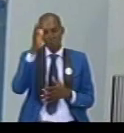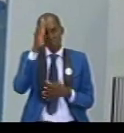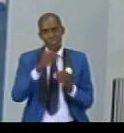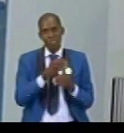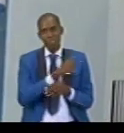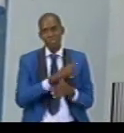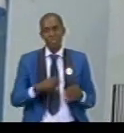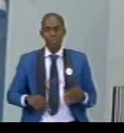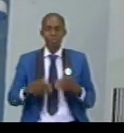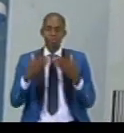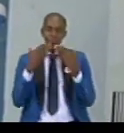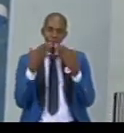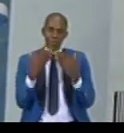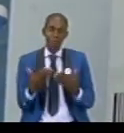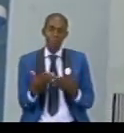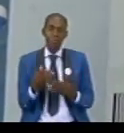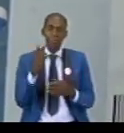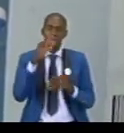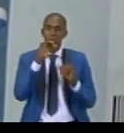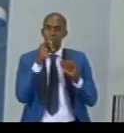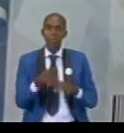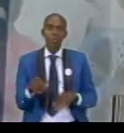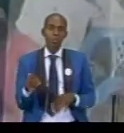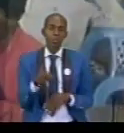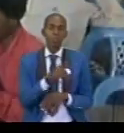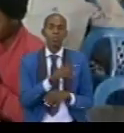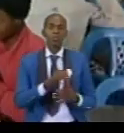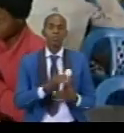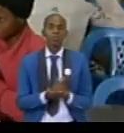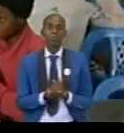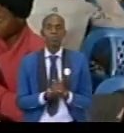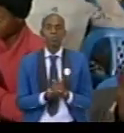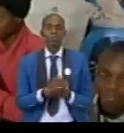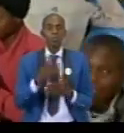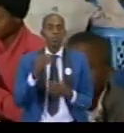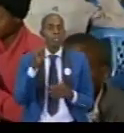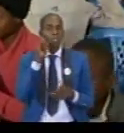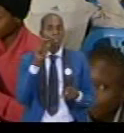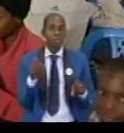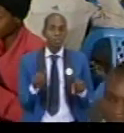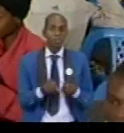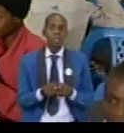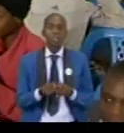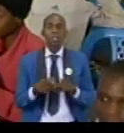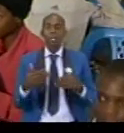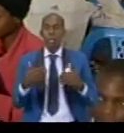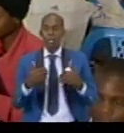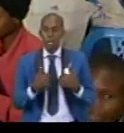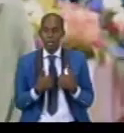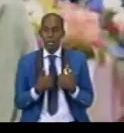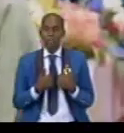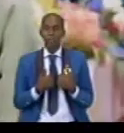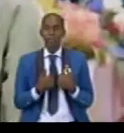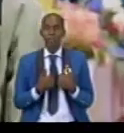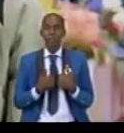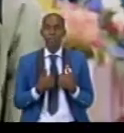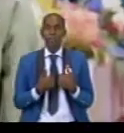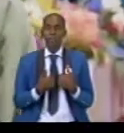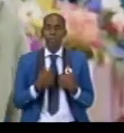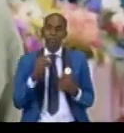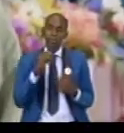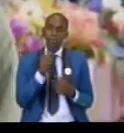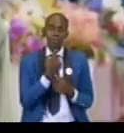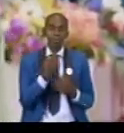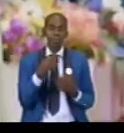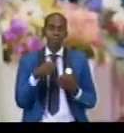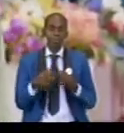living Jesus. Thank you. Our sister actually have a severe life-threatening recurrent illness that